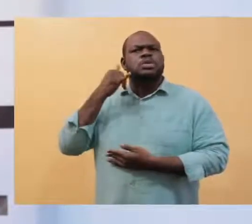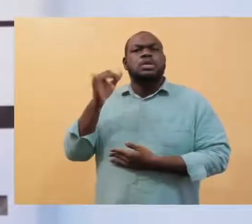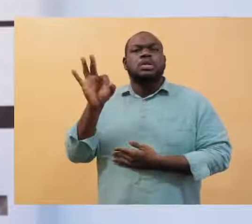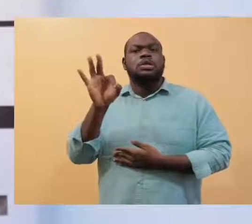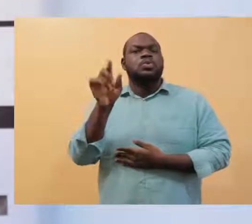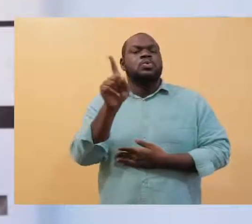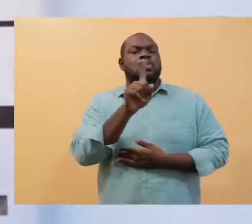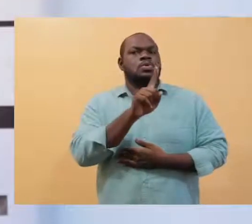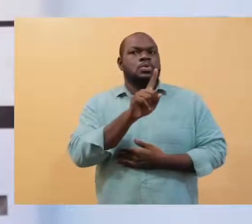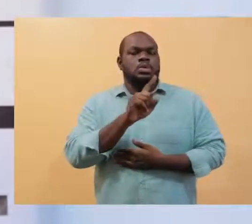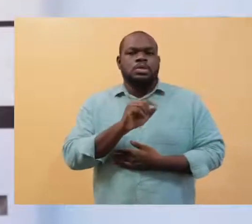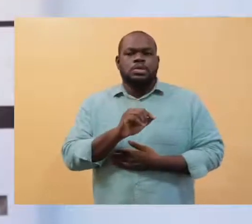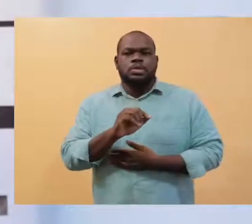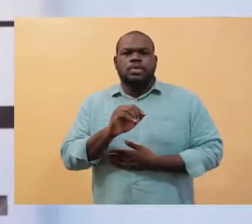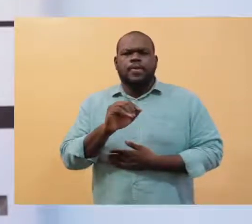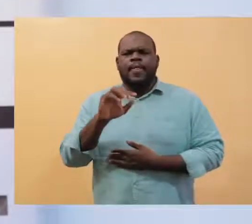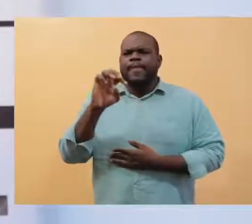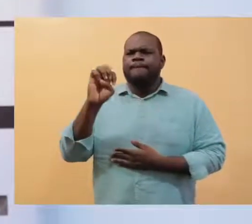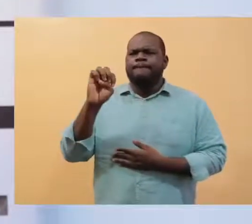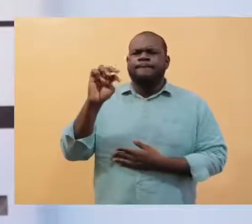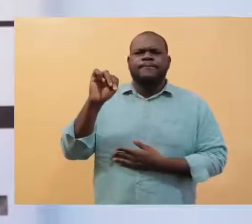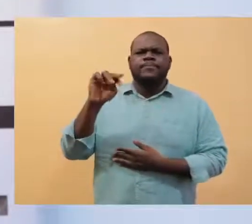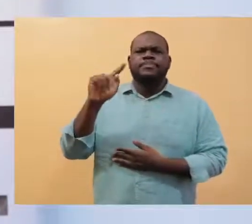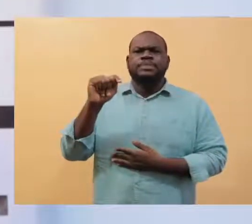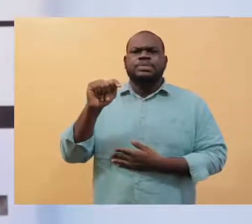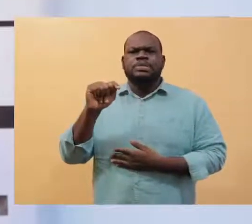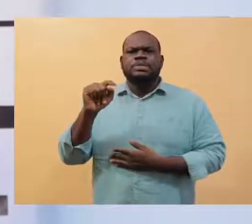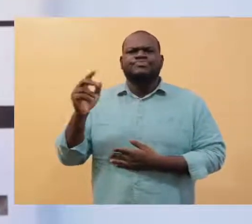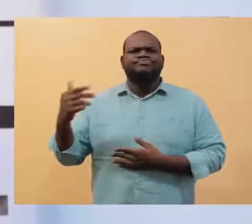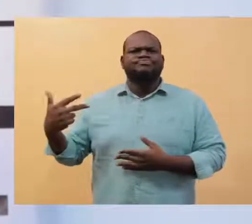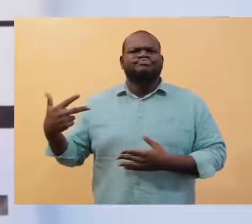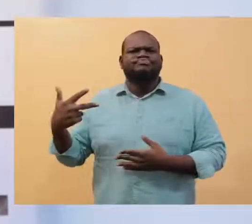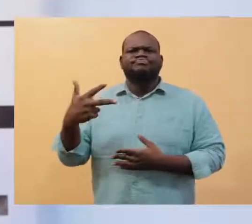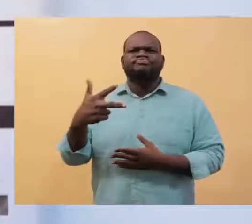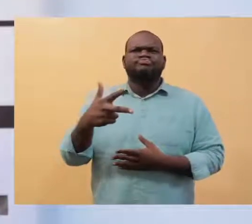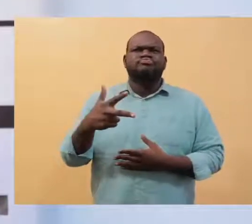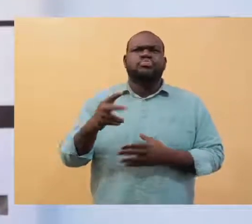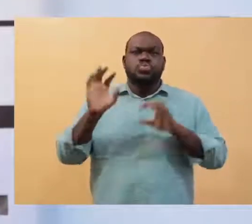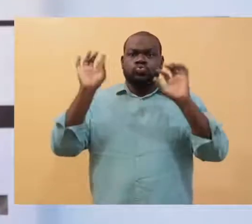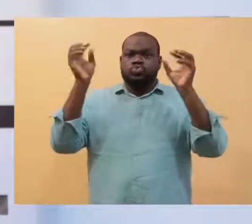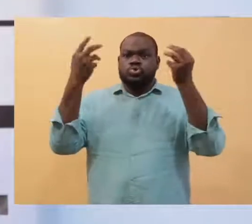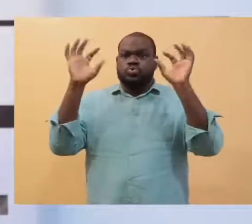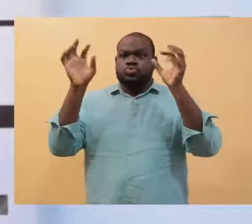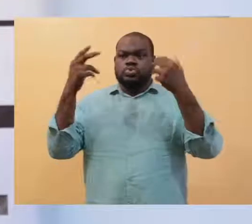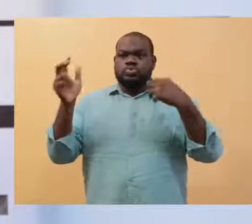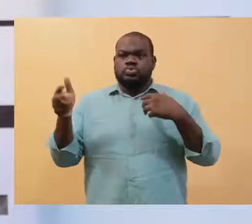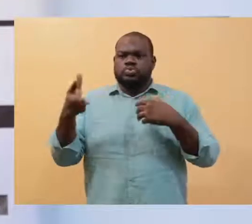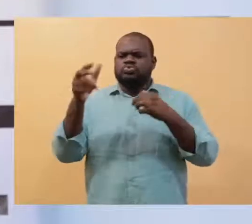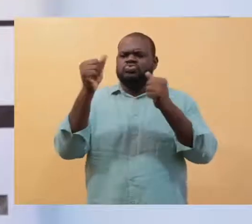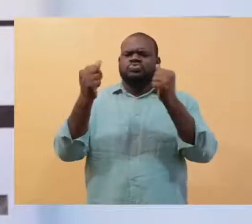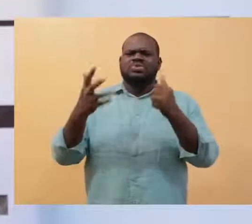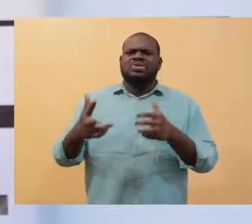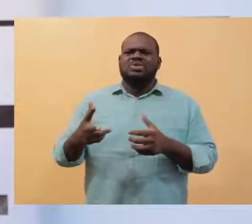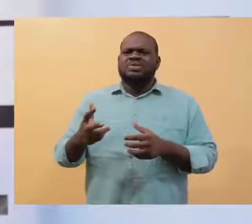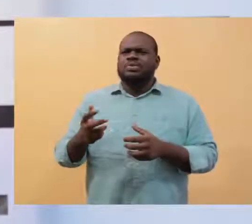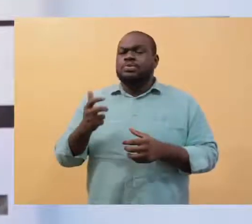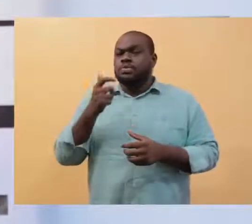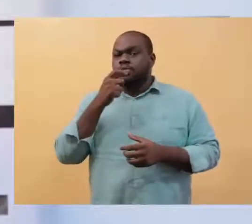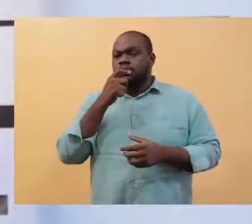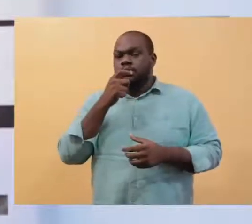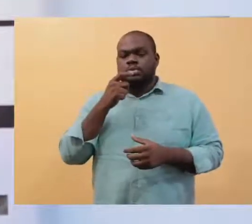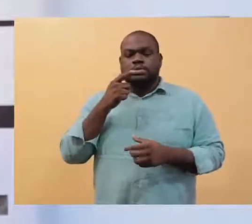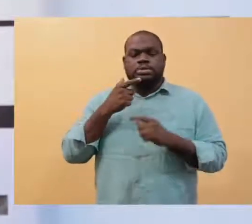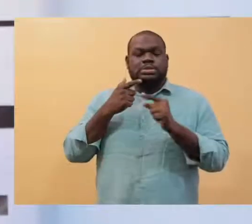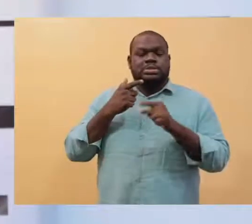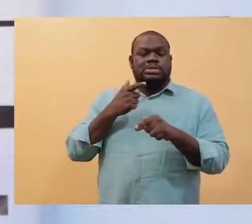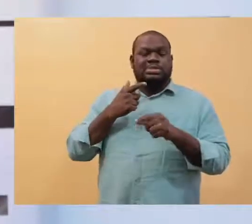The EMTs arrived, and I remember hearing on radio the ambulance driver outside saying, "She's